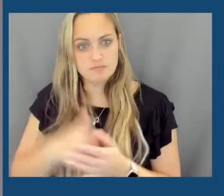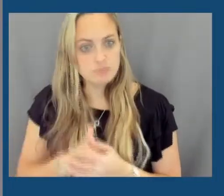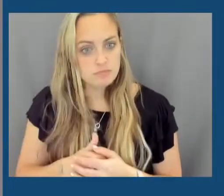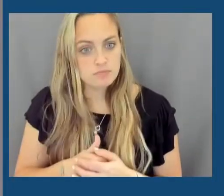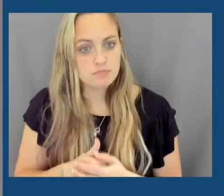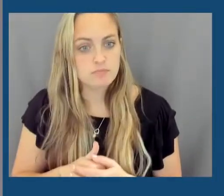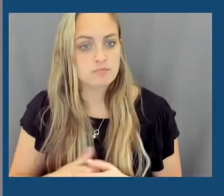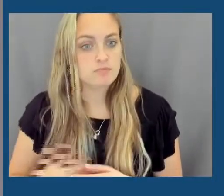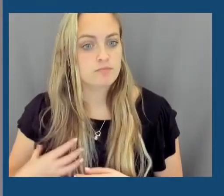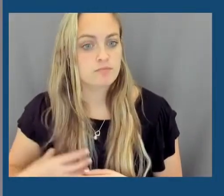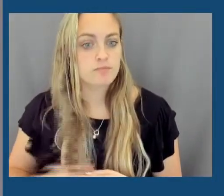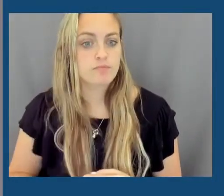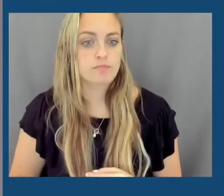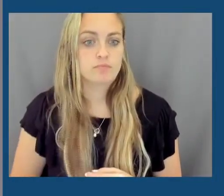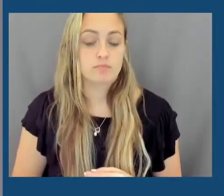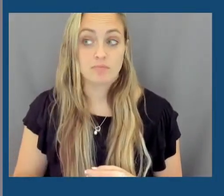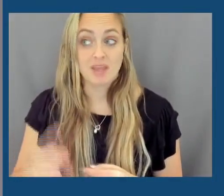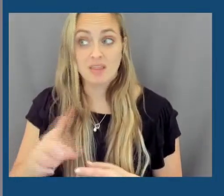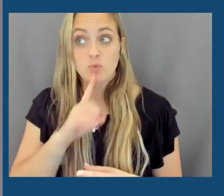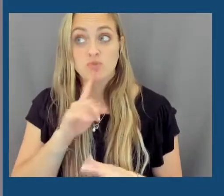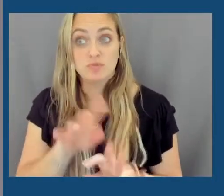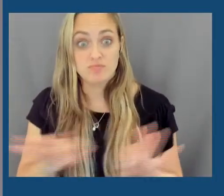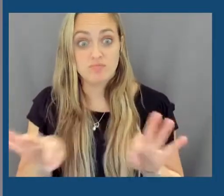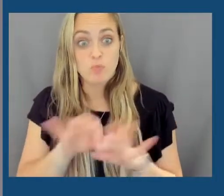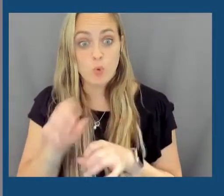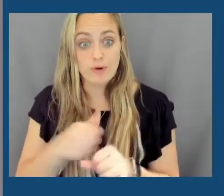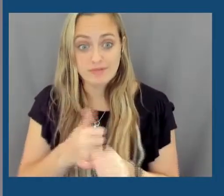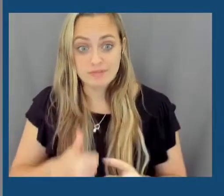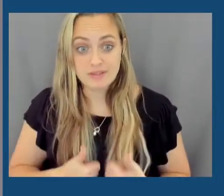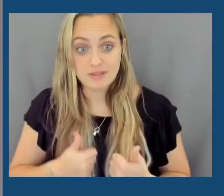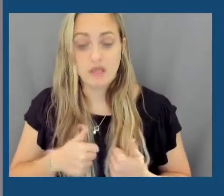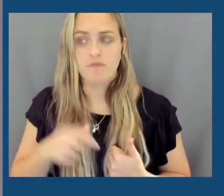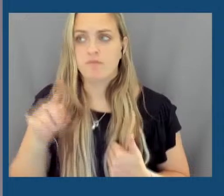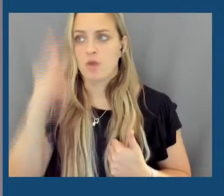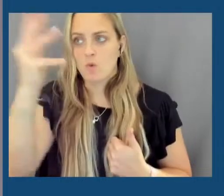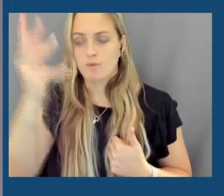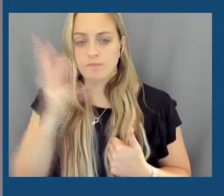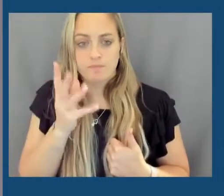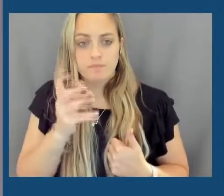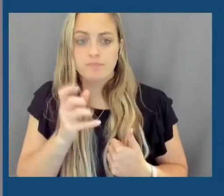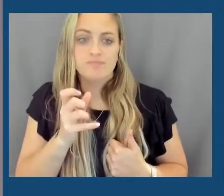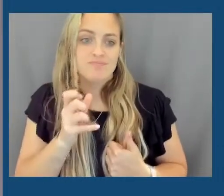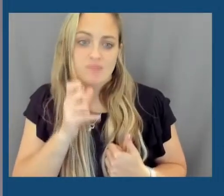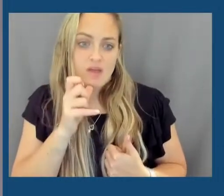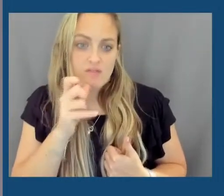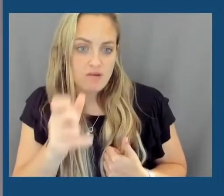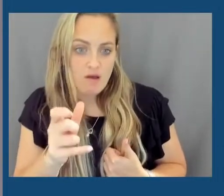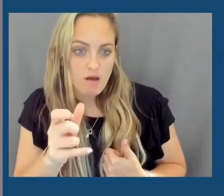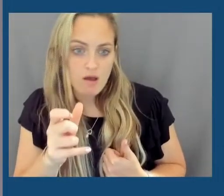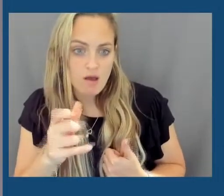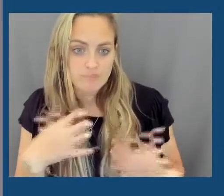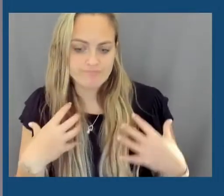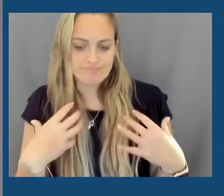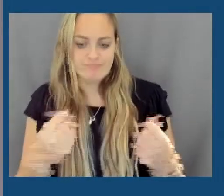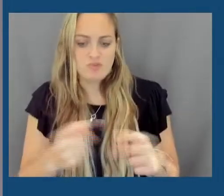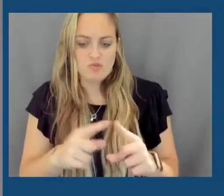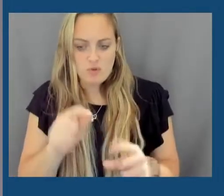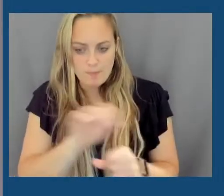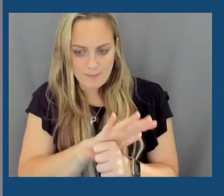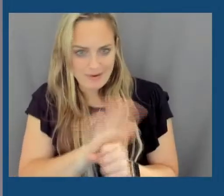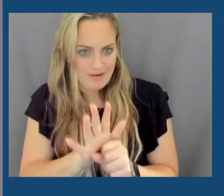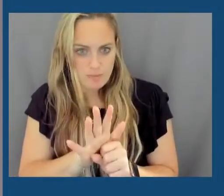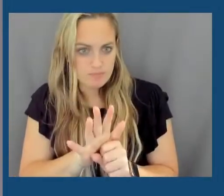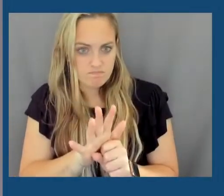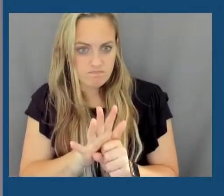And those were formative years. So they'll be the first to tell you, they're not over the pandemic. I'm gonna guess that all of you are over the